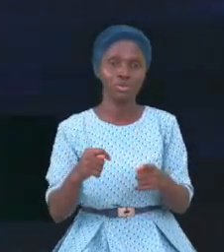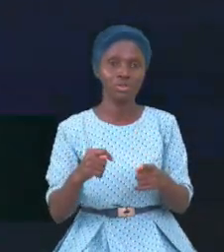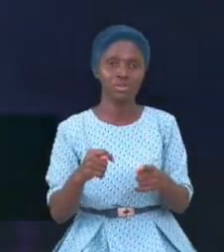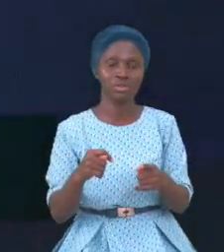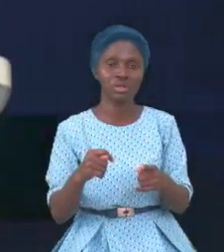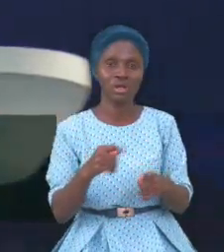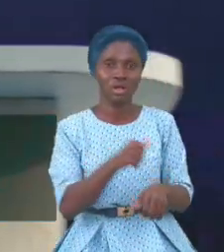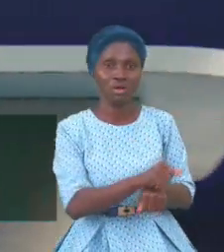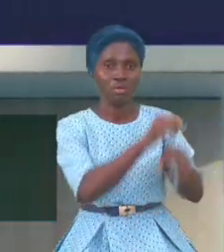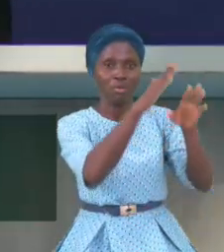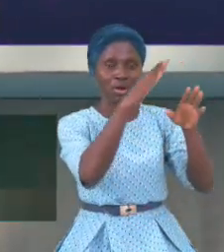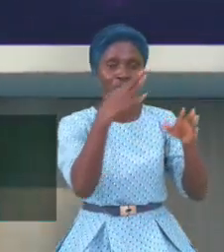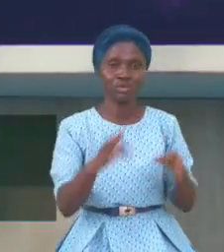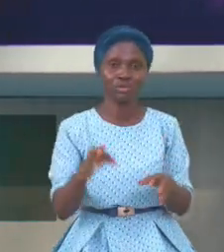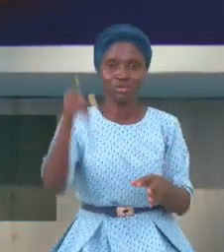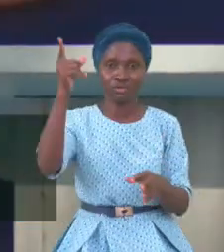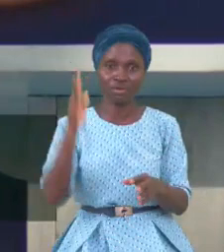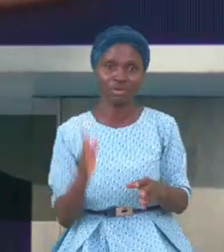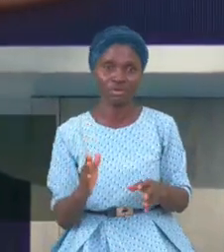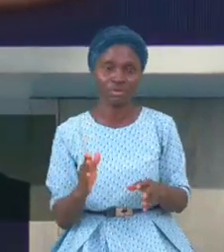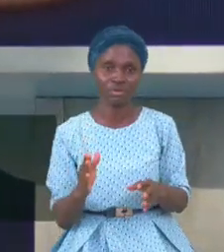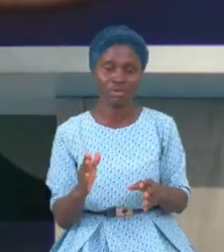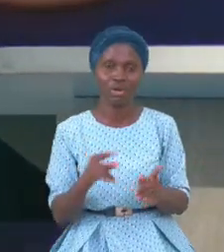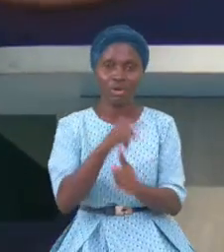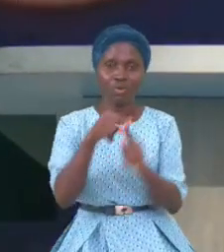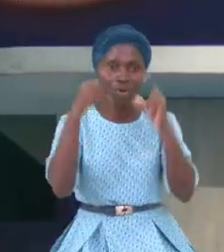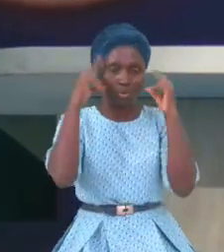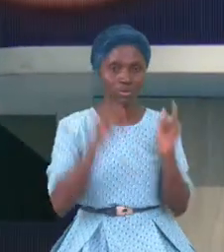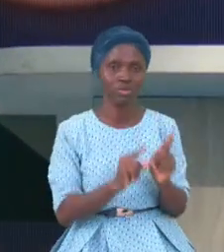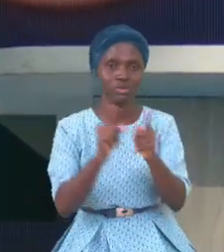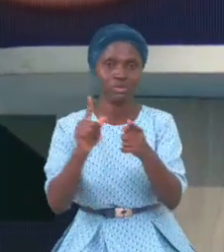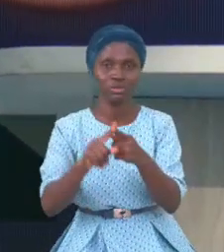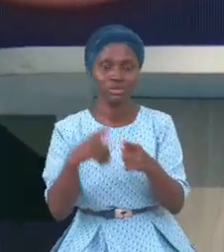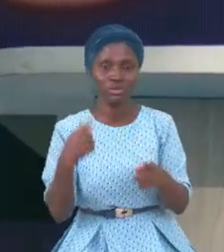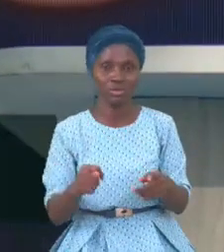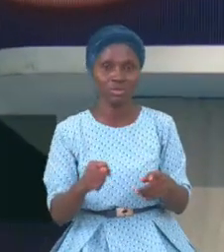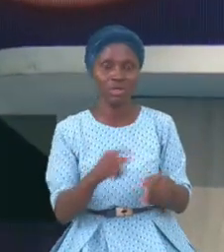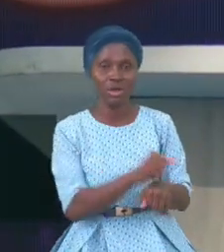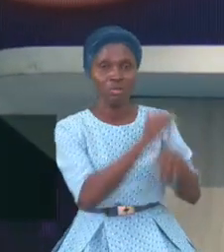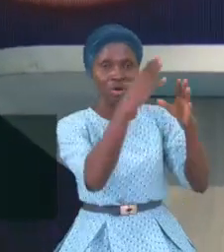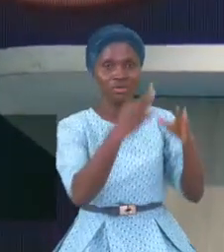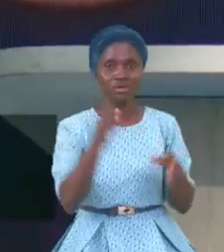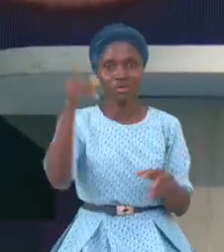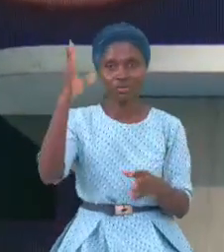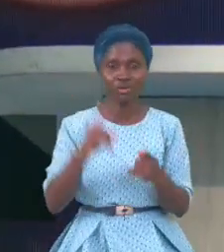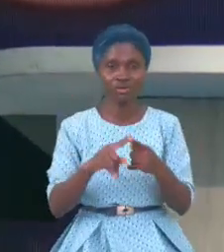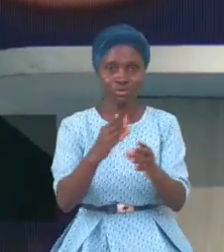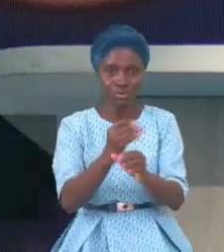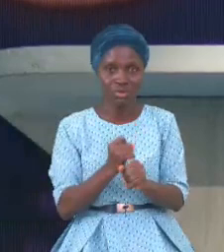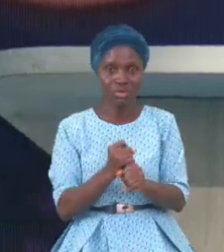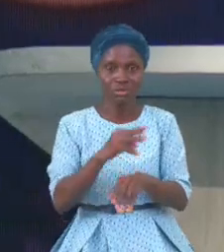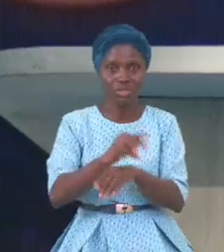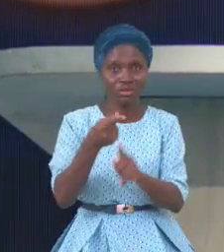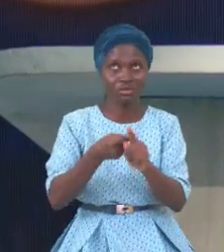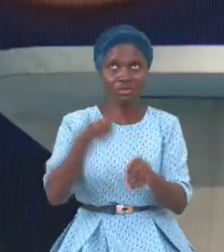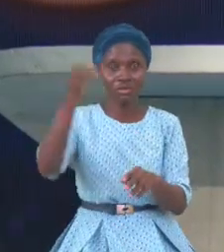Moses went to the mount of God to receive the law from the Lord, Joshua was with him.